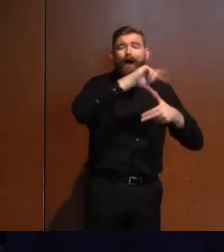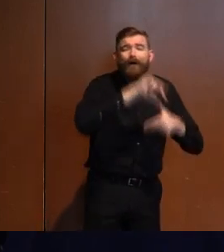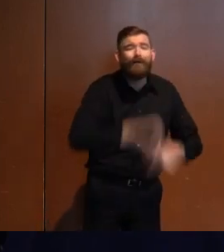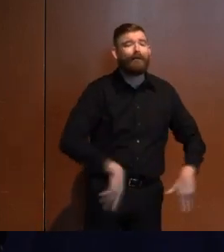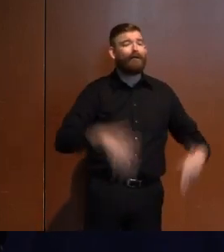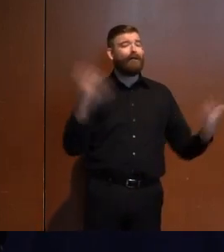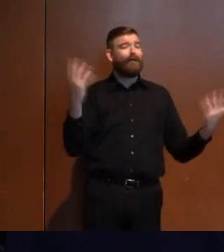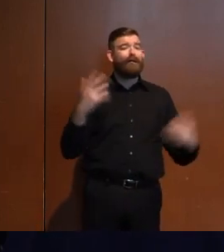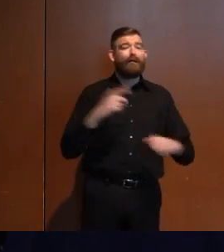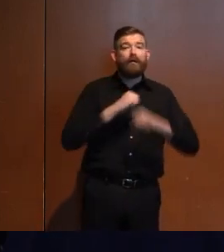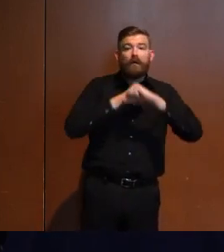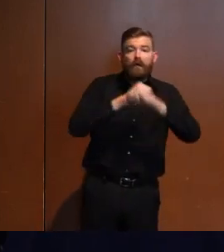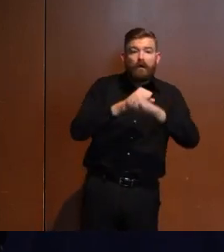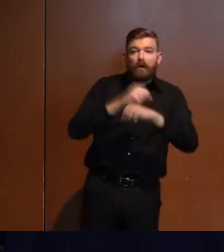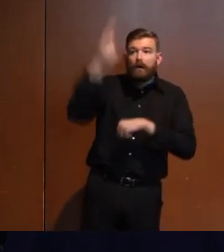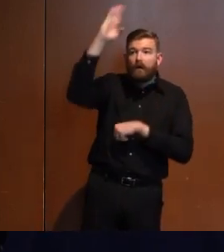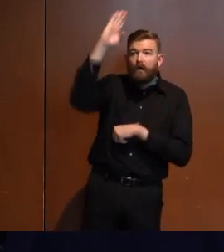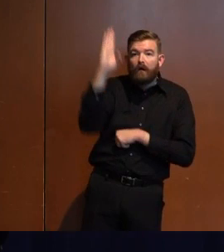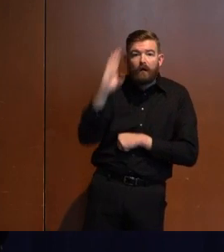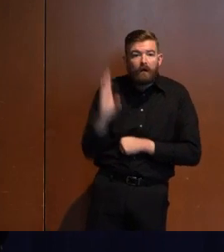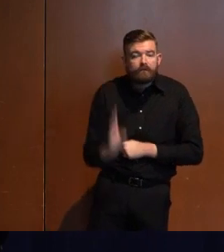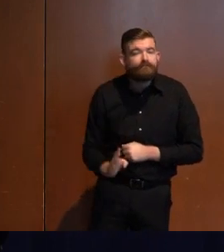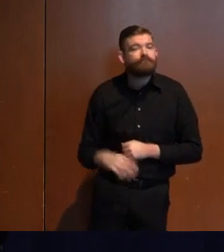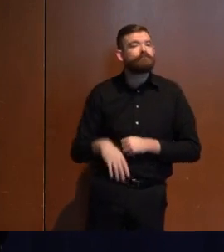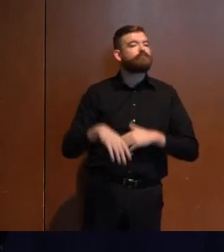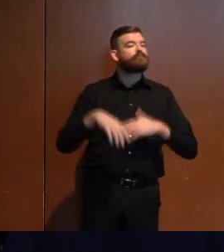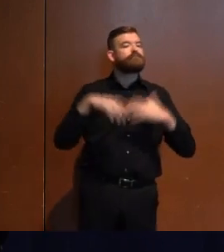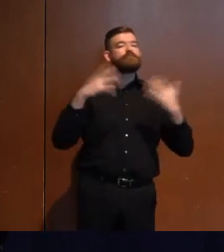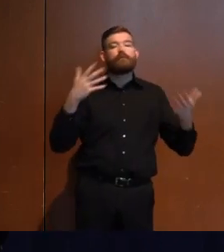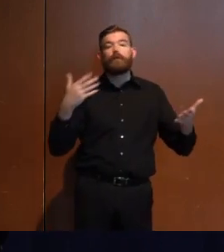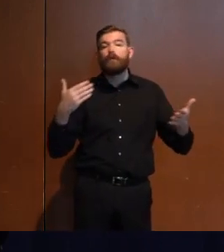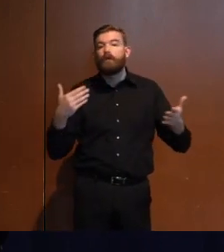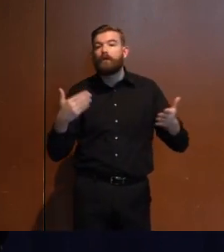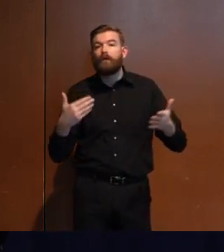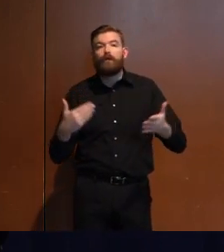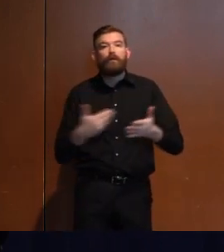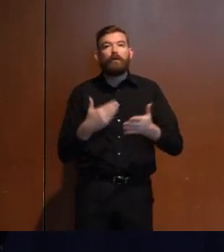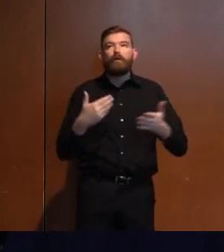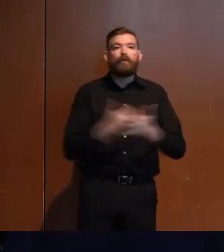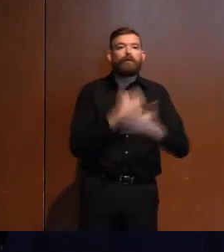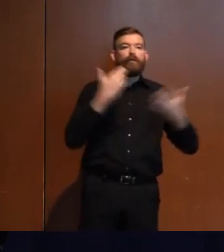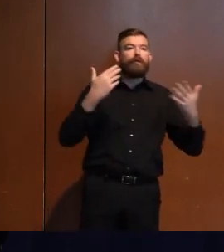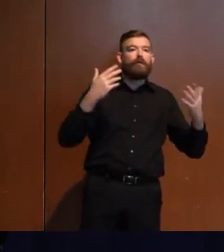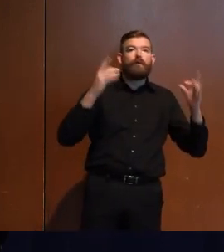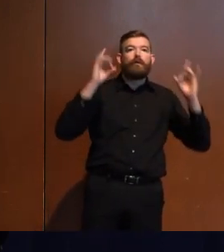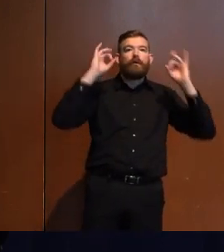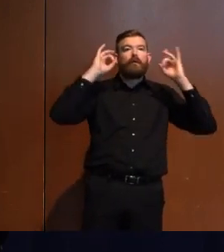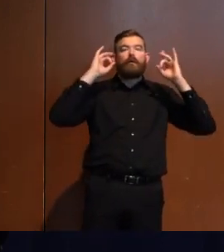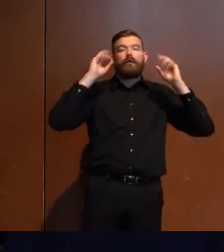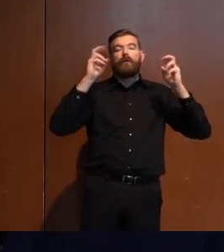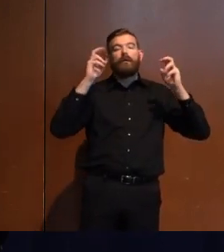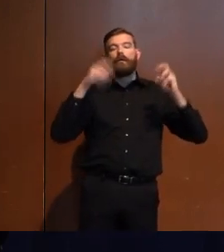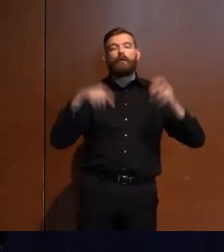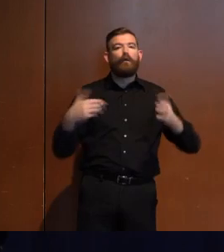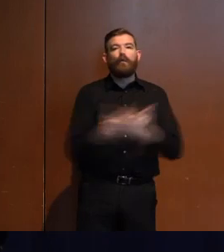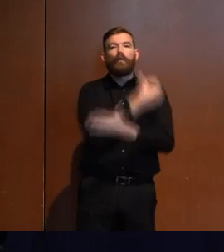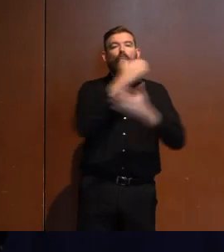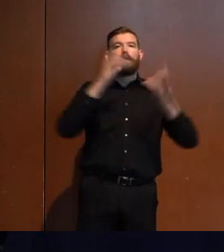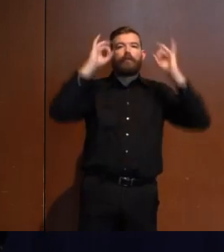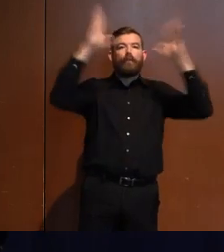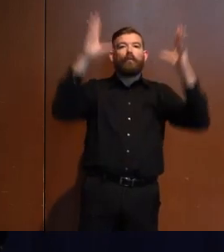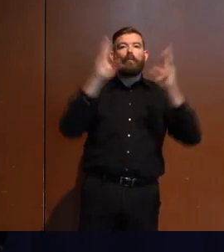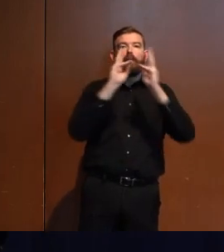new type of storm that is hitting New Jersey, and in short order, when the bell rang, there you are again, the Army Corps of Engineers,